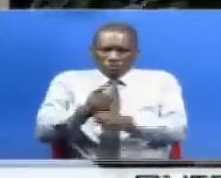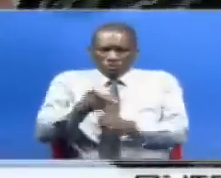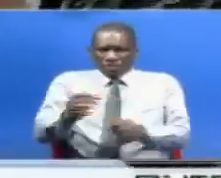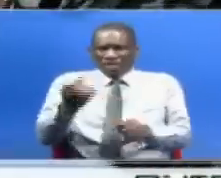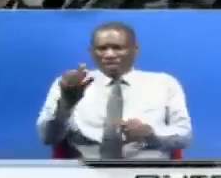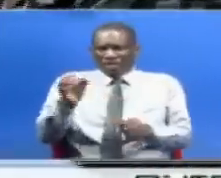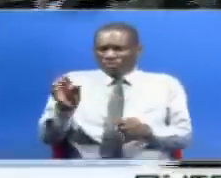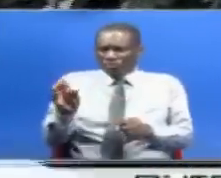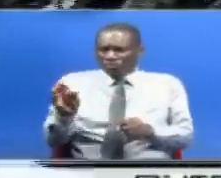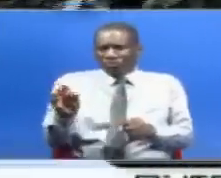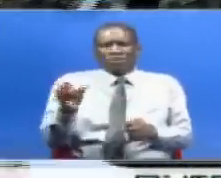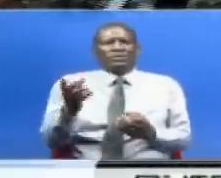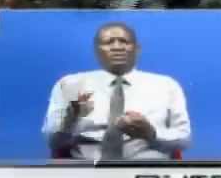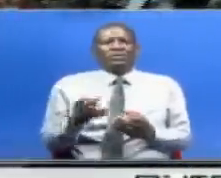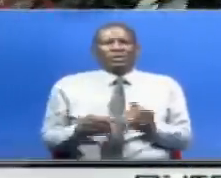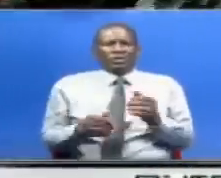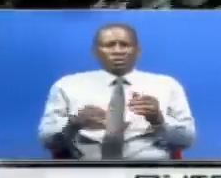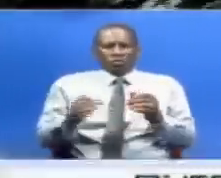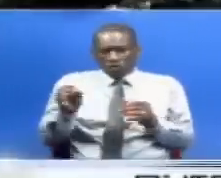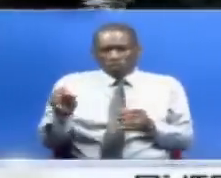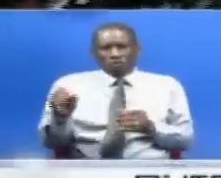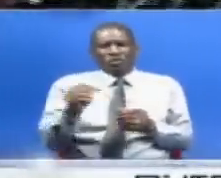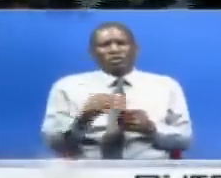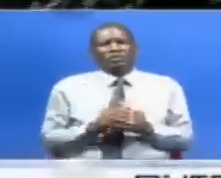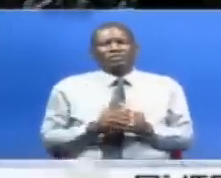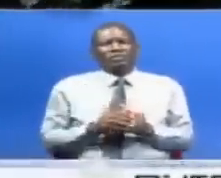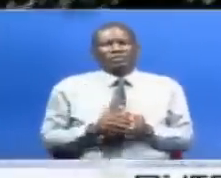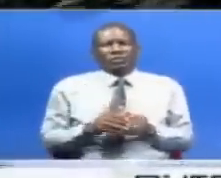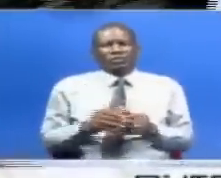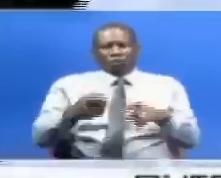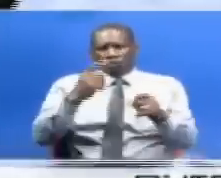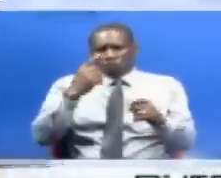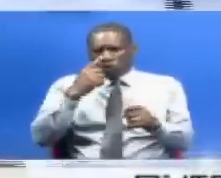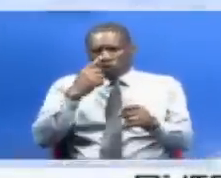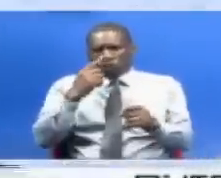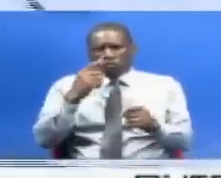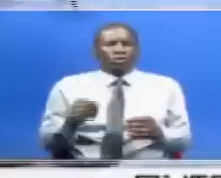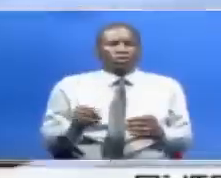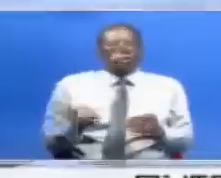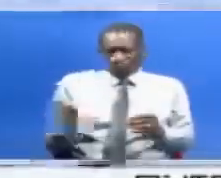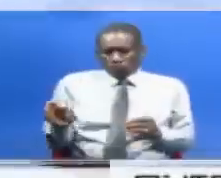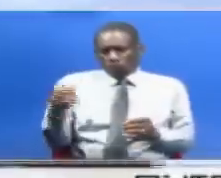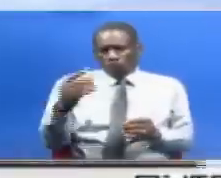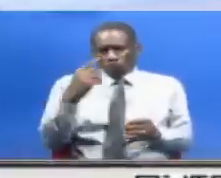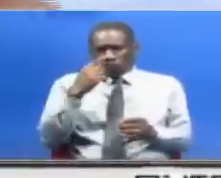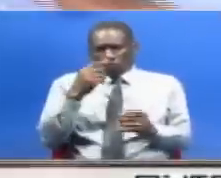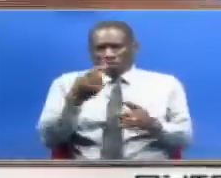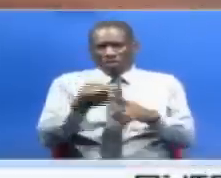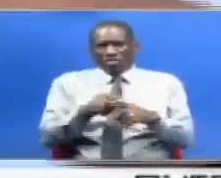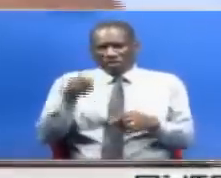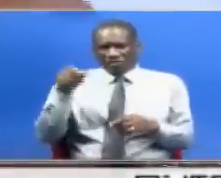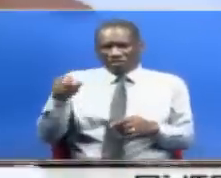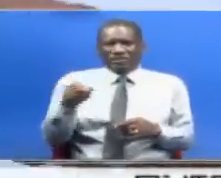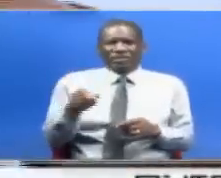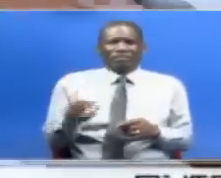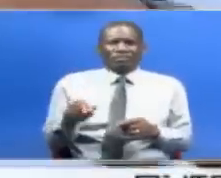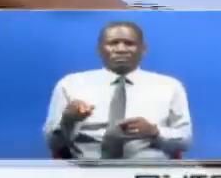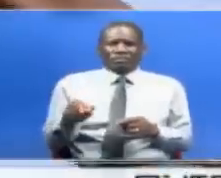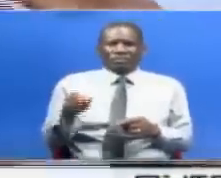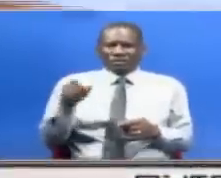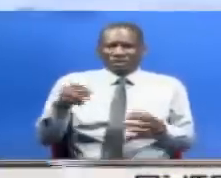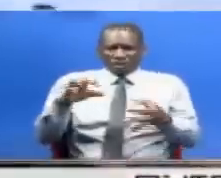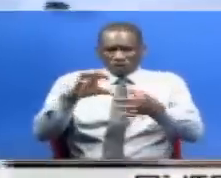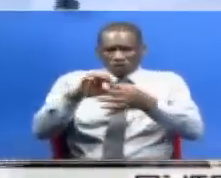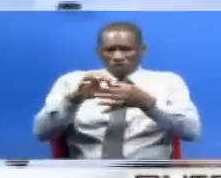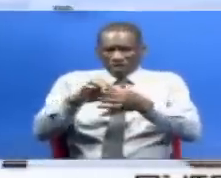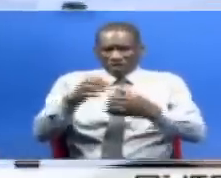3-pin adapter, which you can plug right at home, whatever socket you have at home. And then this is the connector